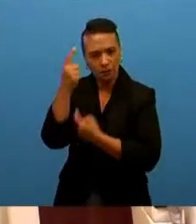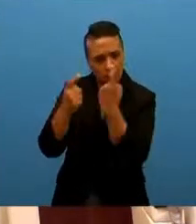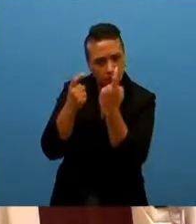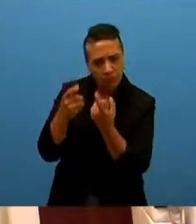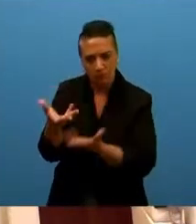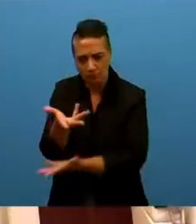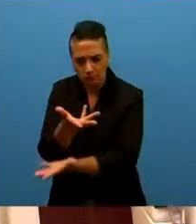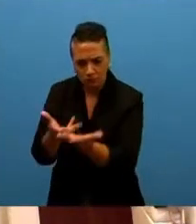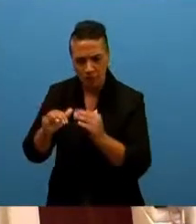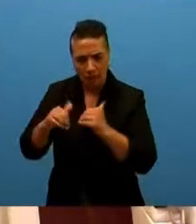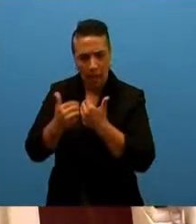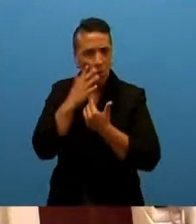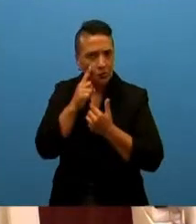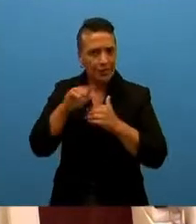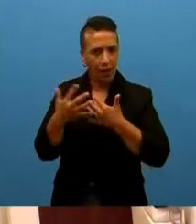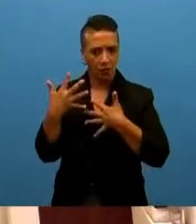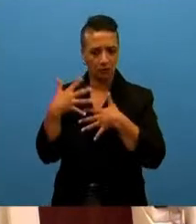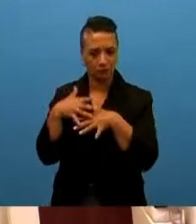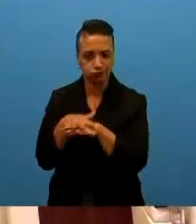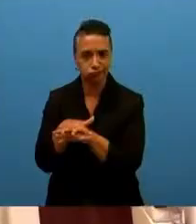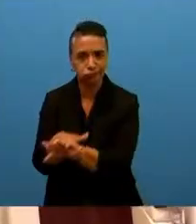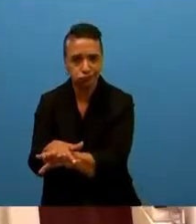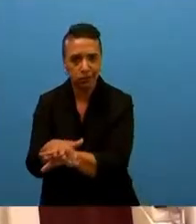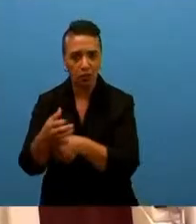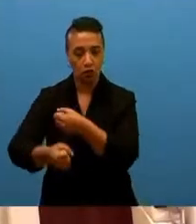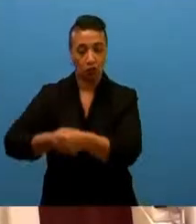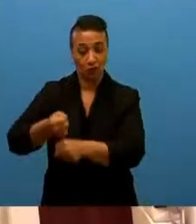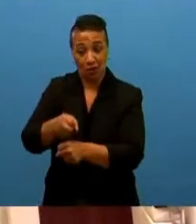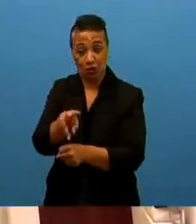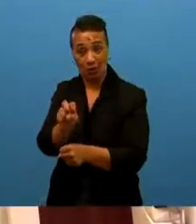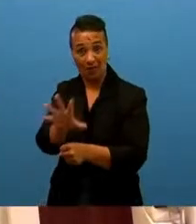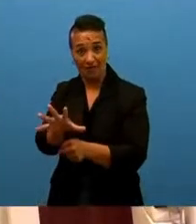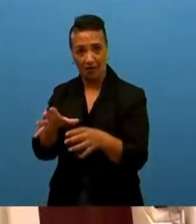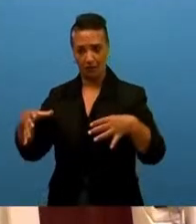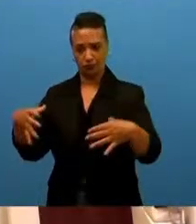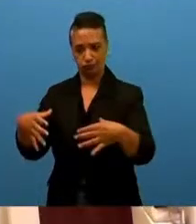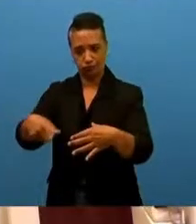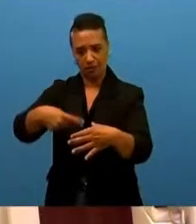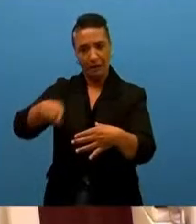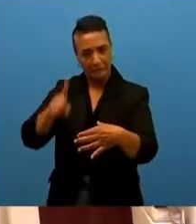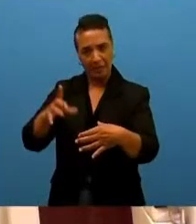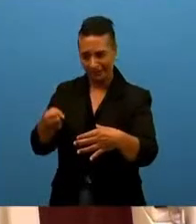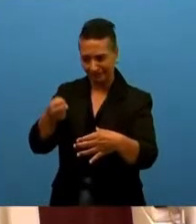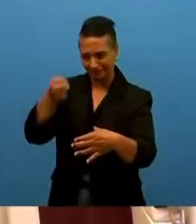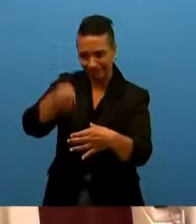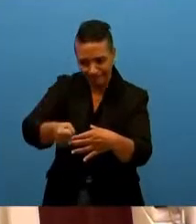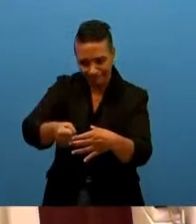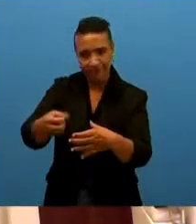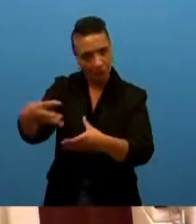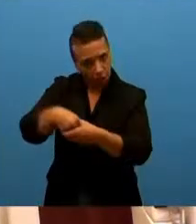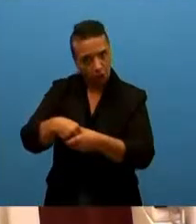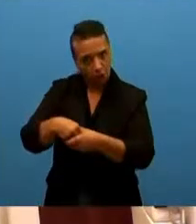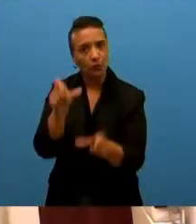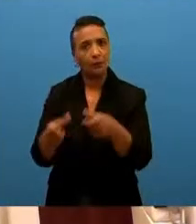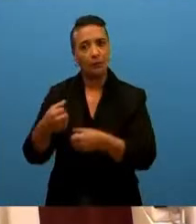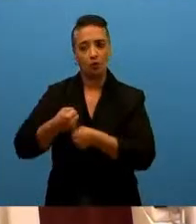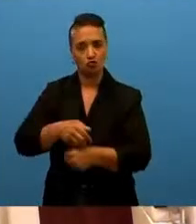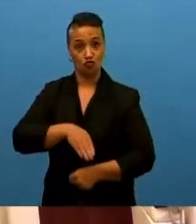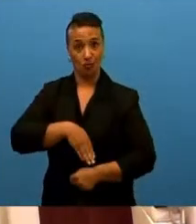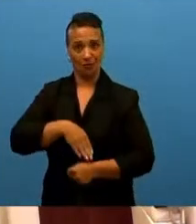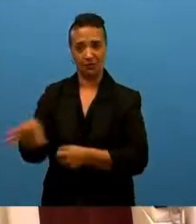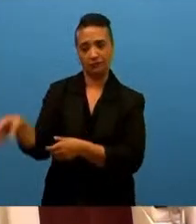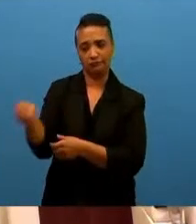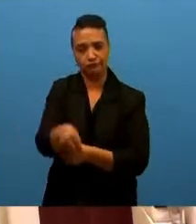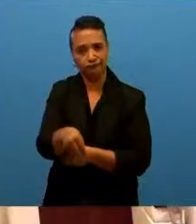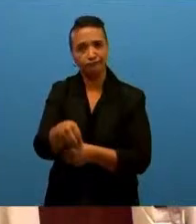measures during its 2025 session to facilitate the participation of Indigenous peoples' representatives